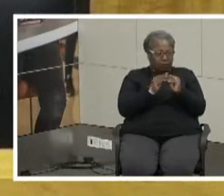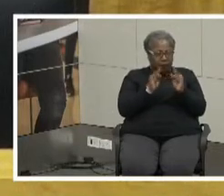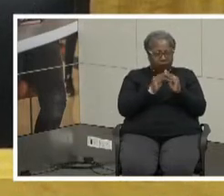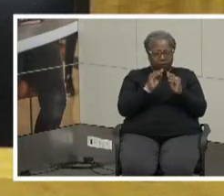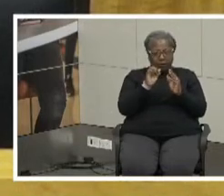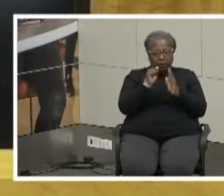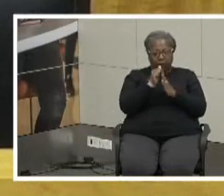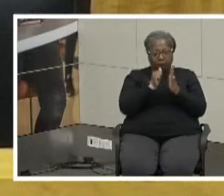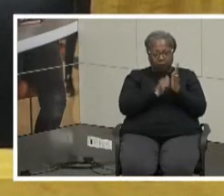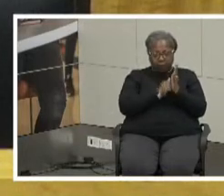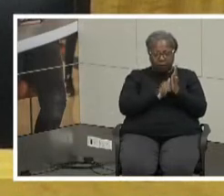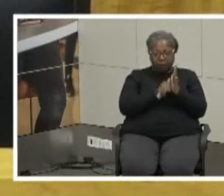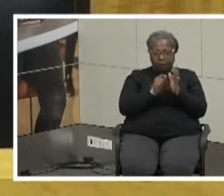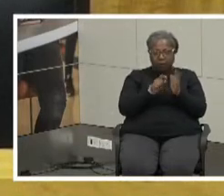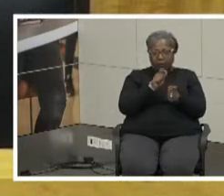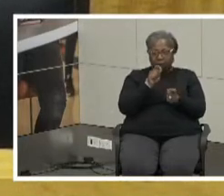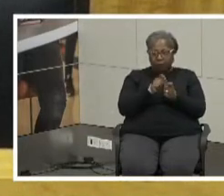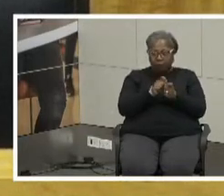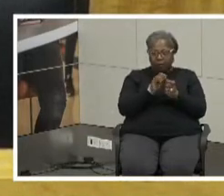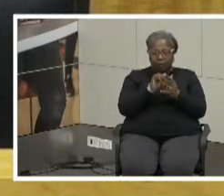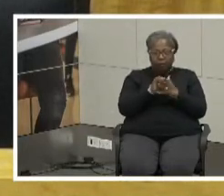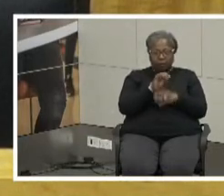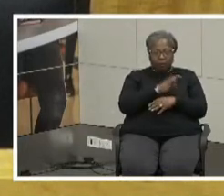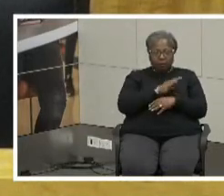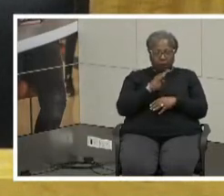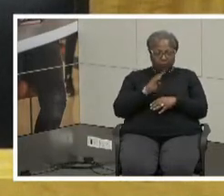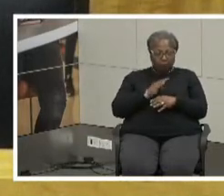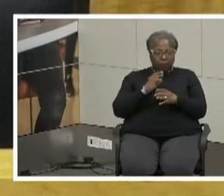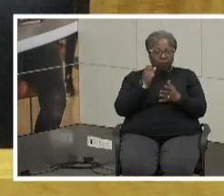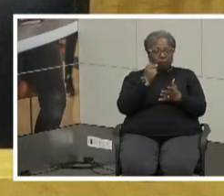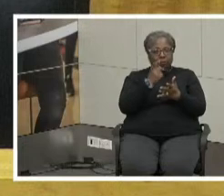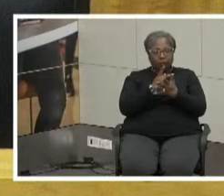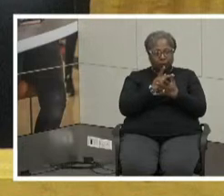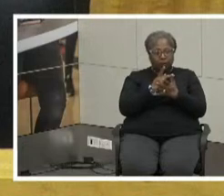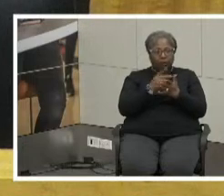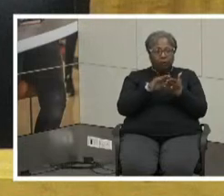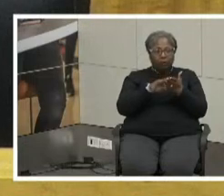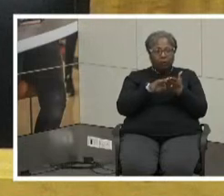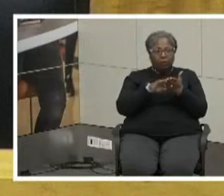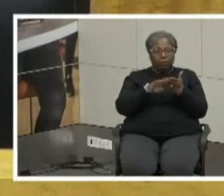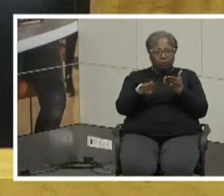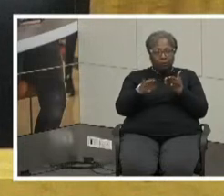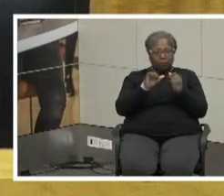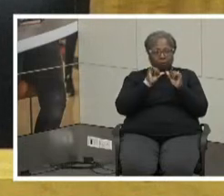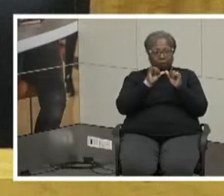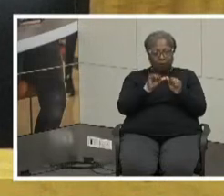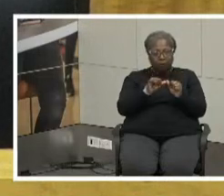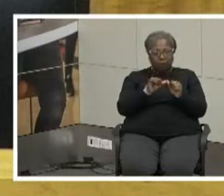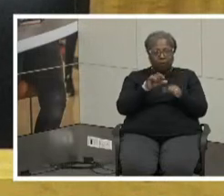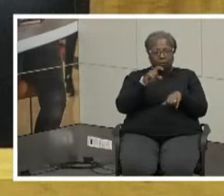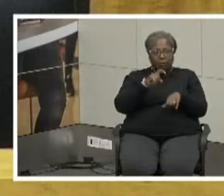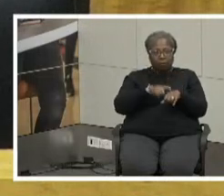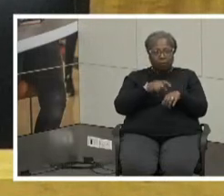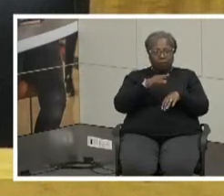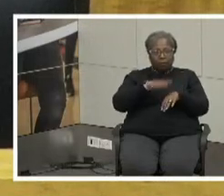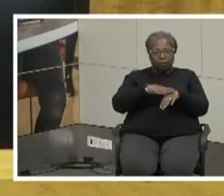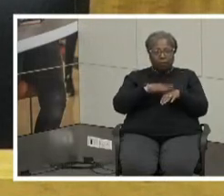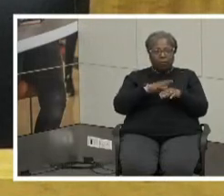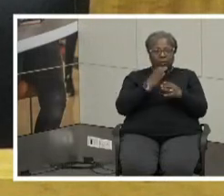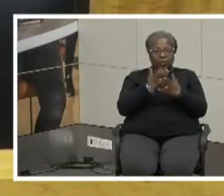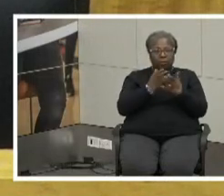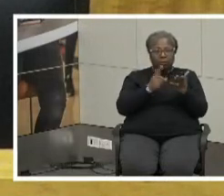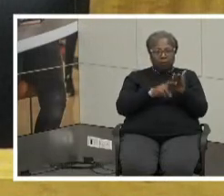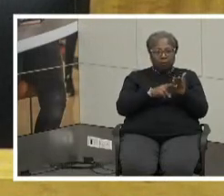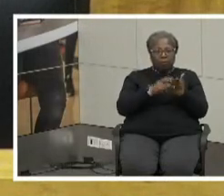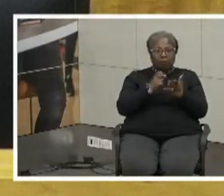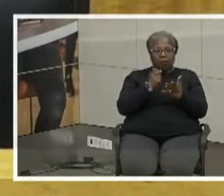Agenda including specifically that the board approves proposed terminations of continuing term and probationary contracts and